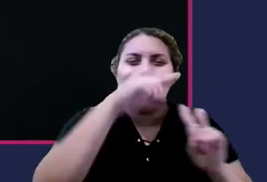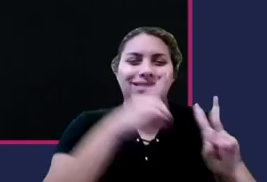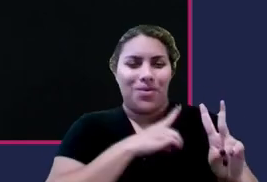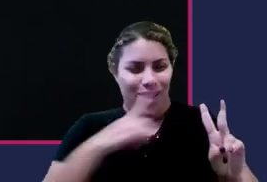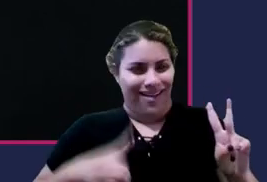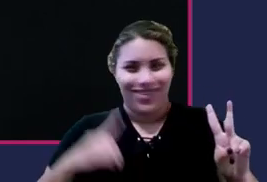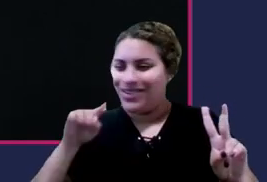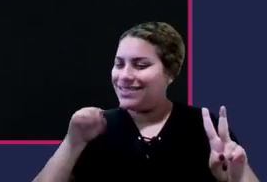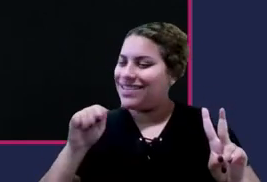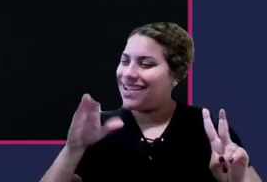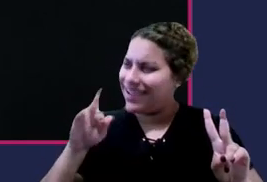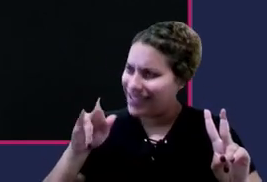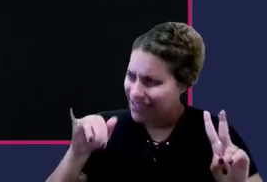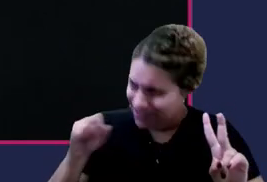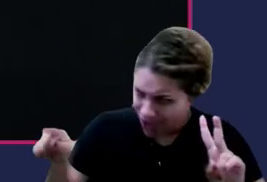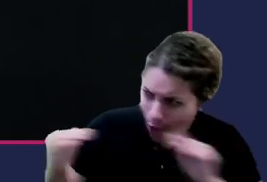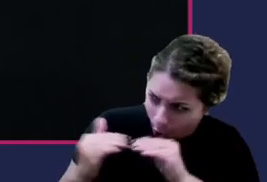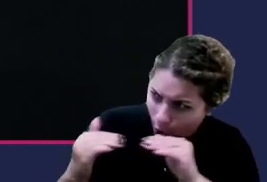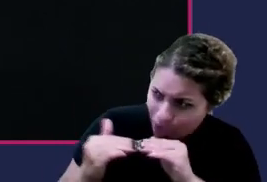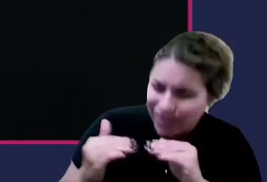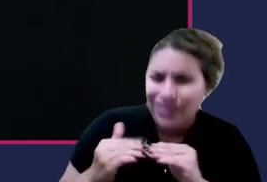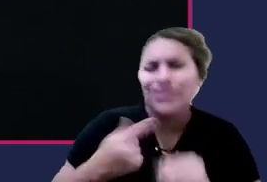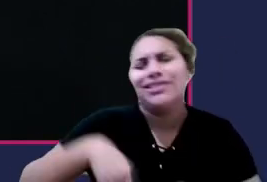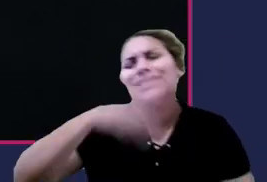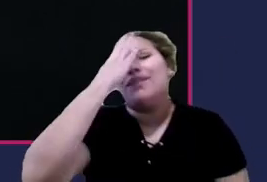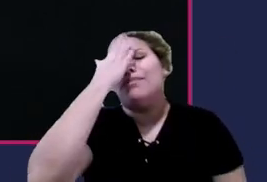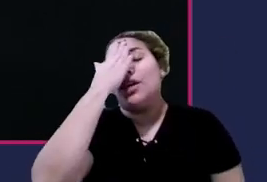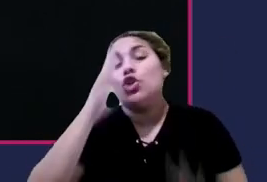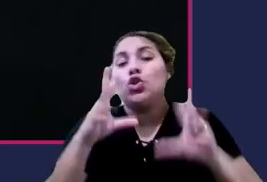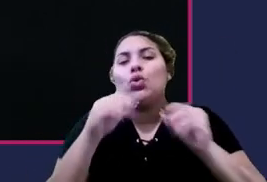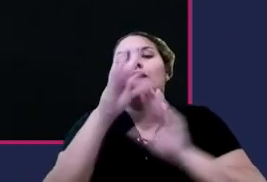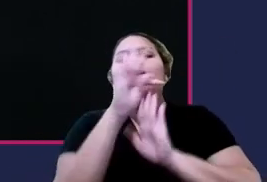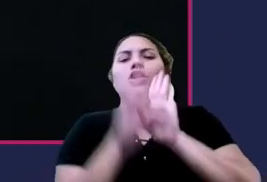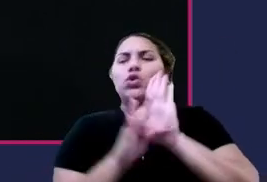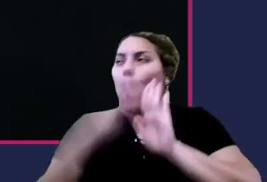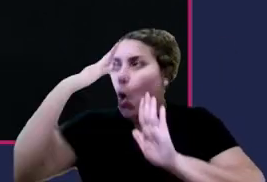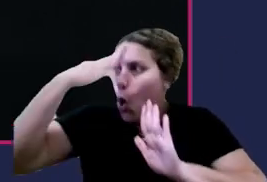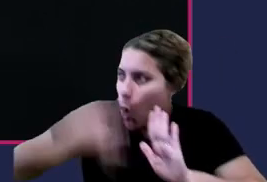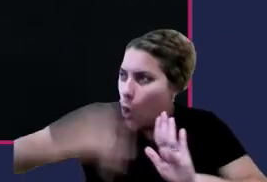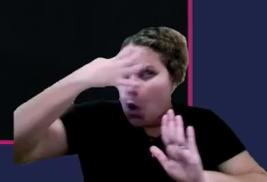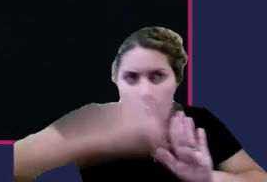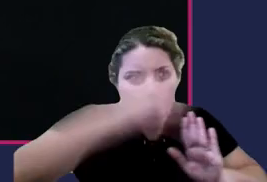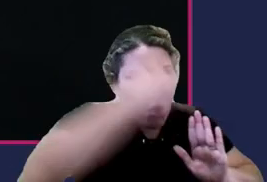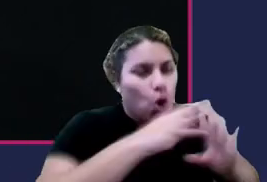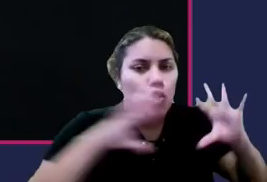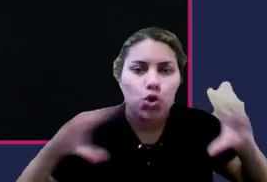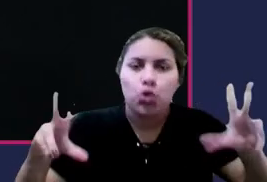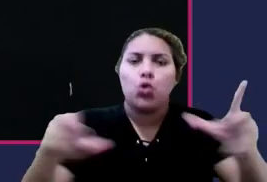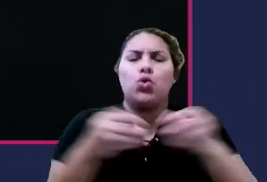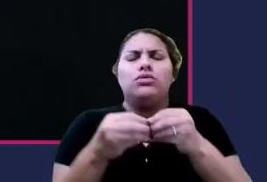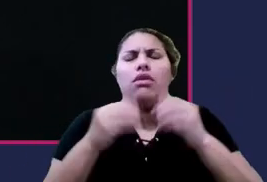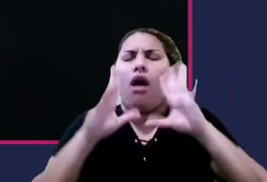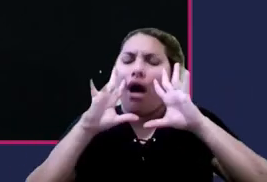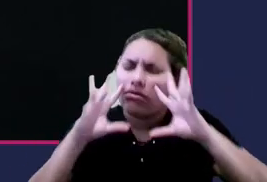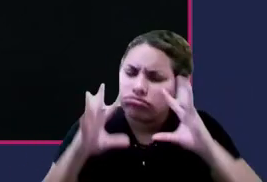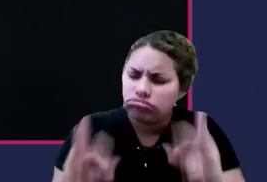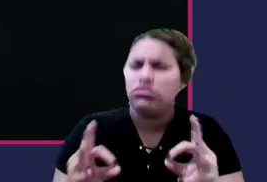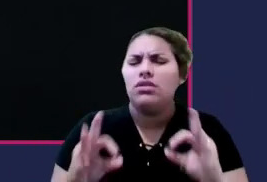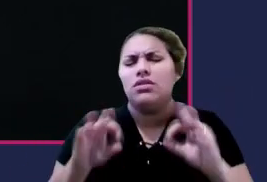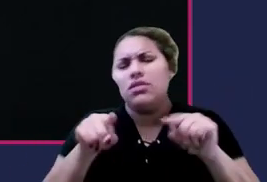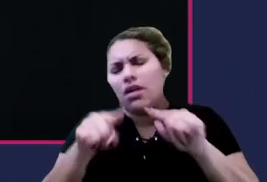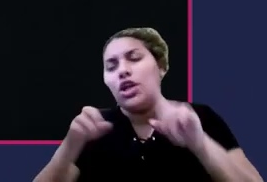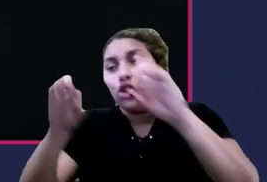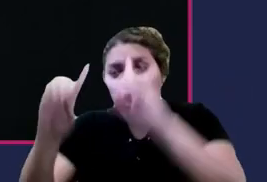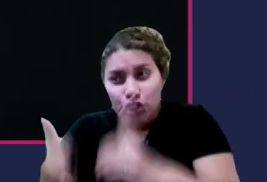Deputy Congressman Zacarias to reach a text that is a consensus and meet all the needs, always trying